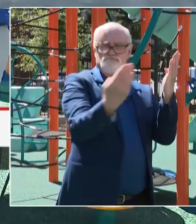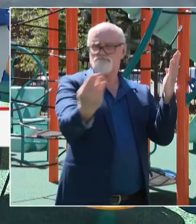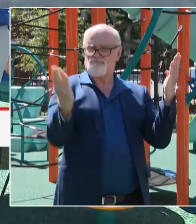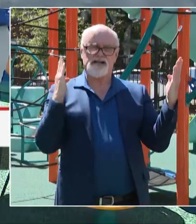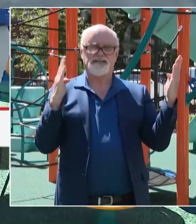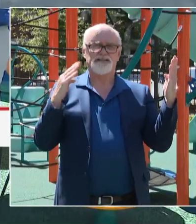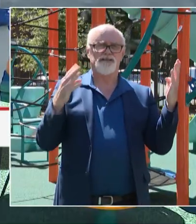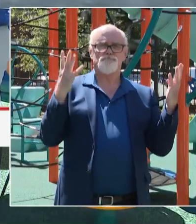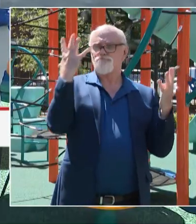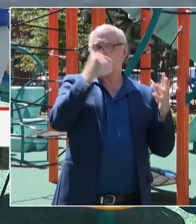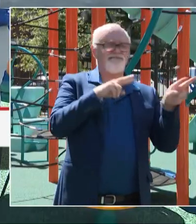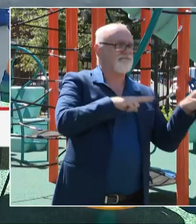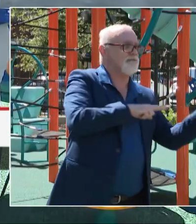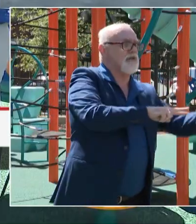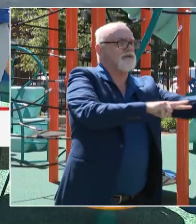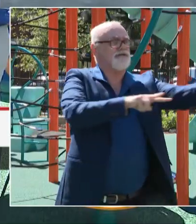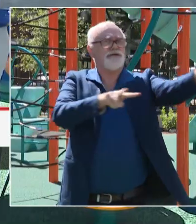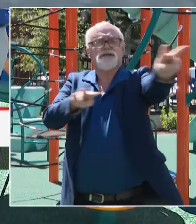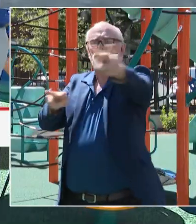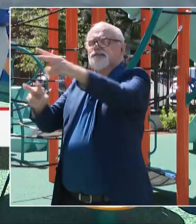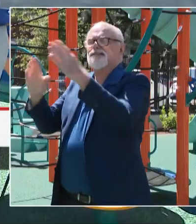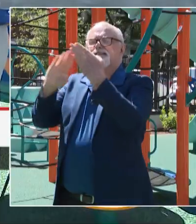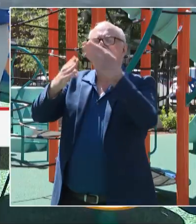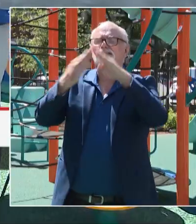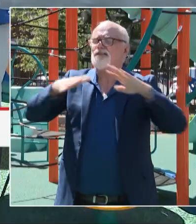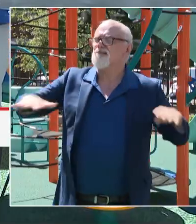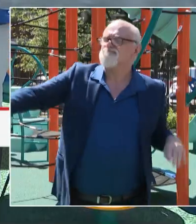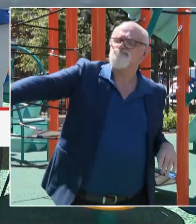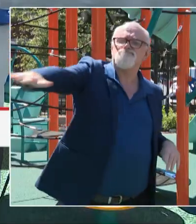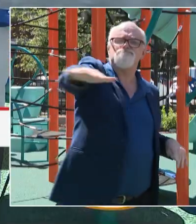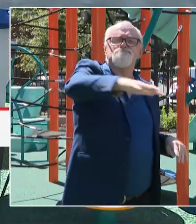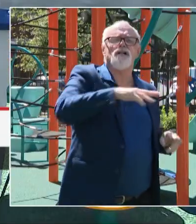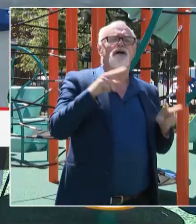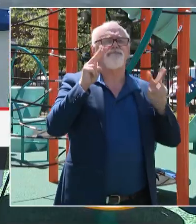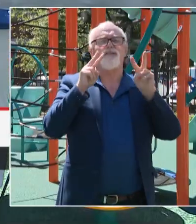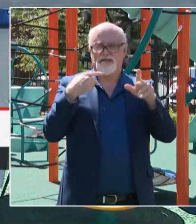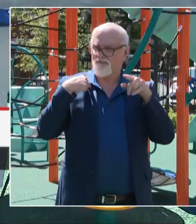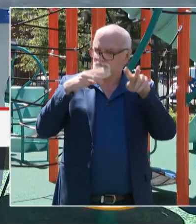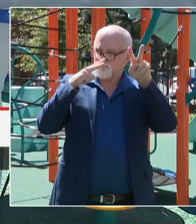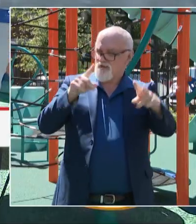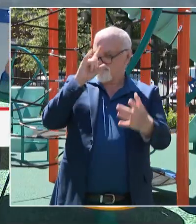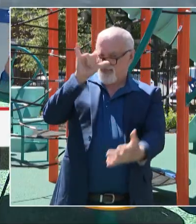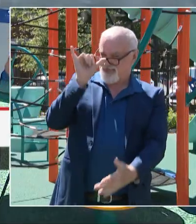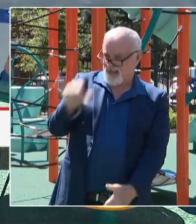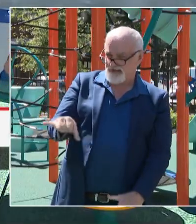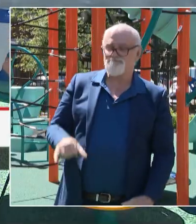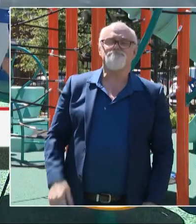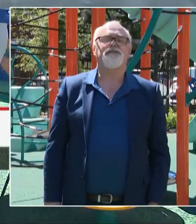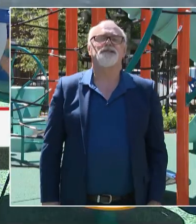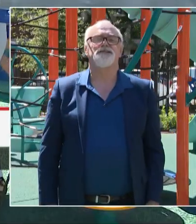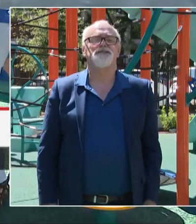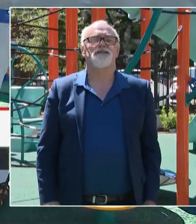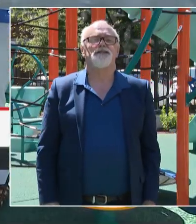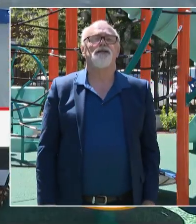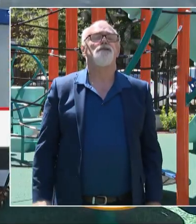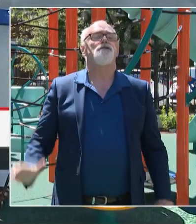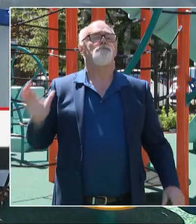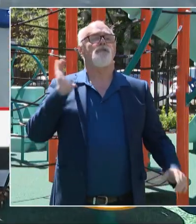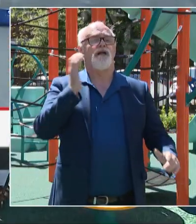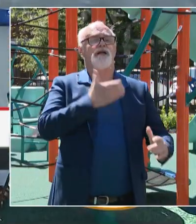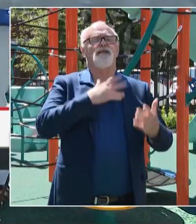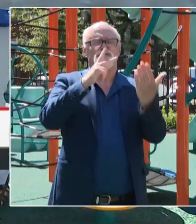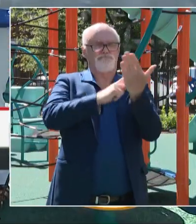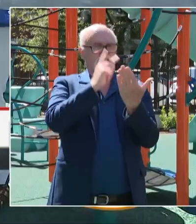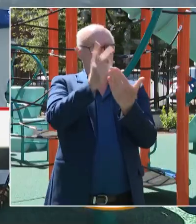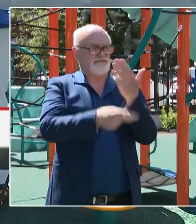spectacular. We constructed this site with sustainability in mind, and we are targeting LEED Gold. And this project